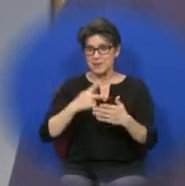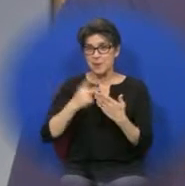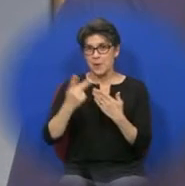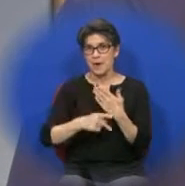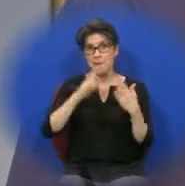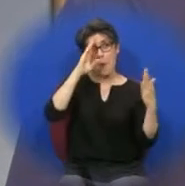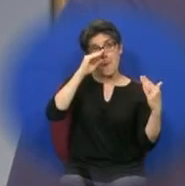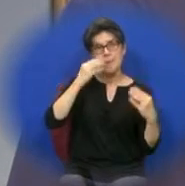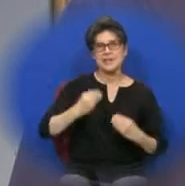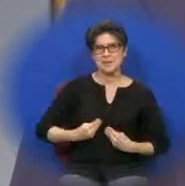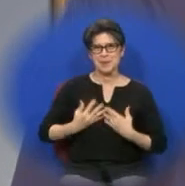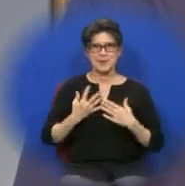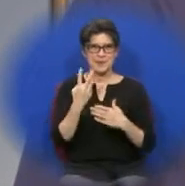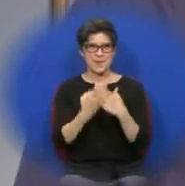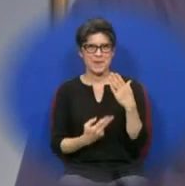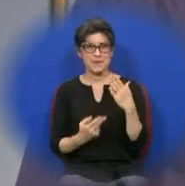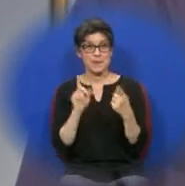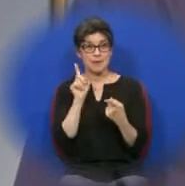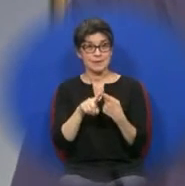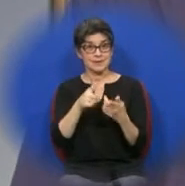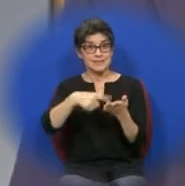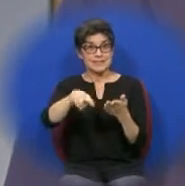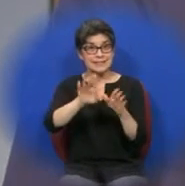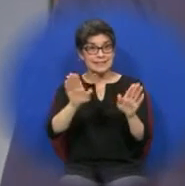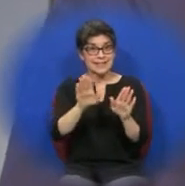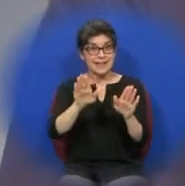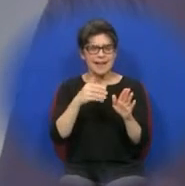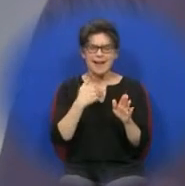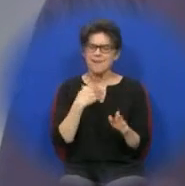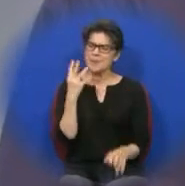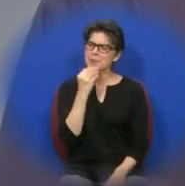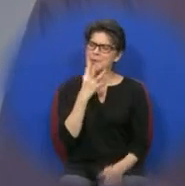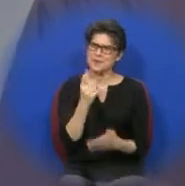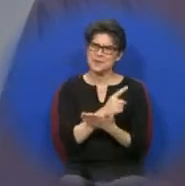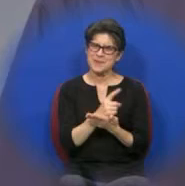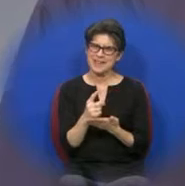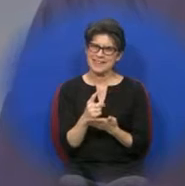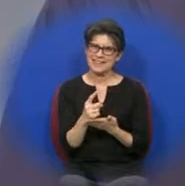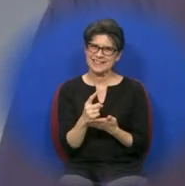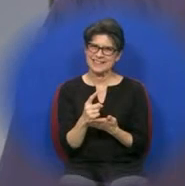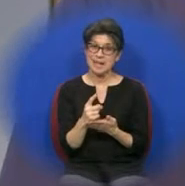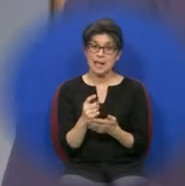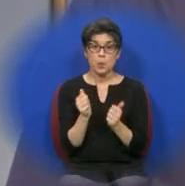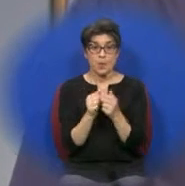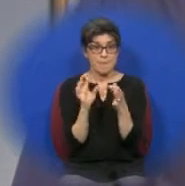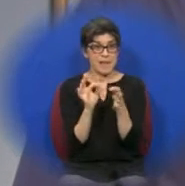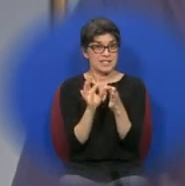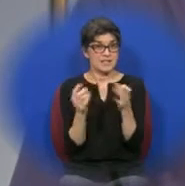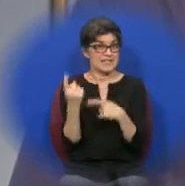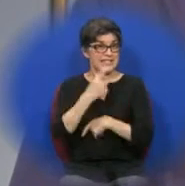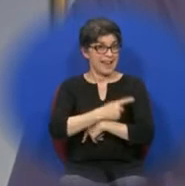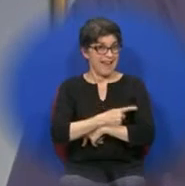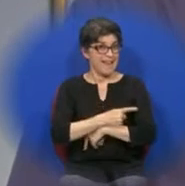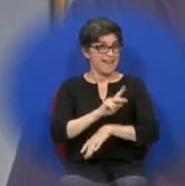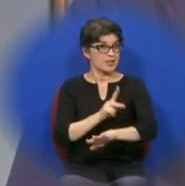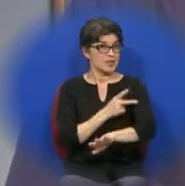and inspiration. Until then, do make it a beautiful week. And in the message of today's psalm,